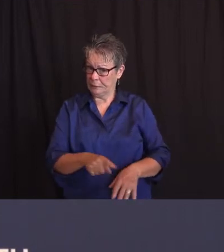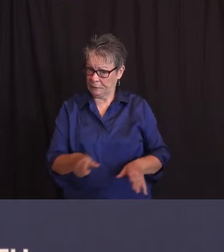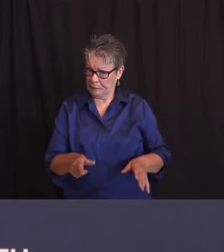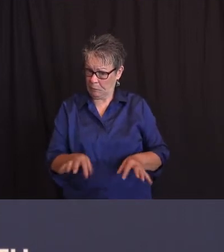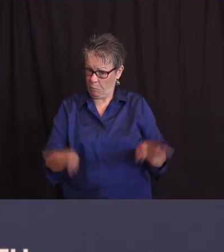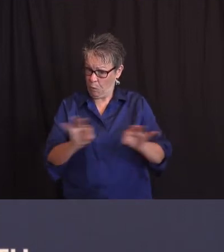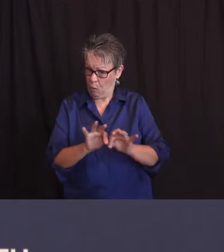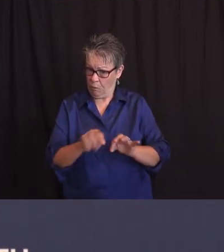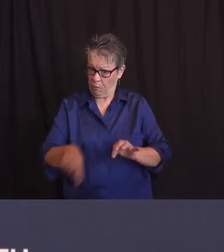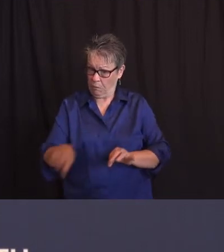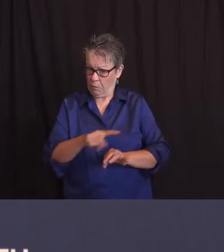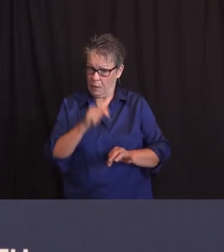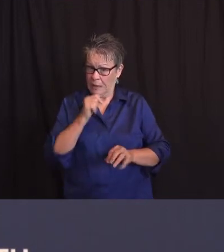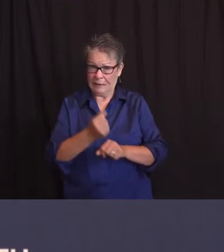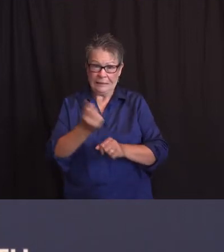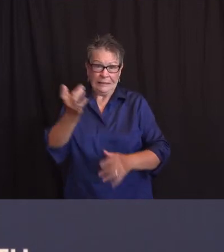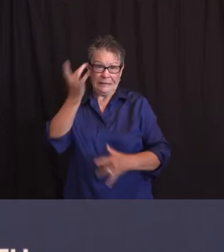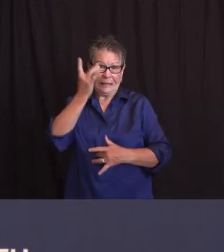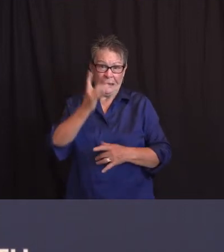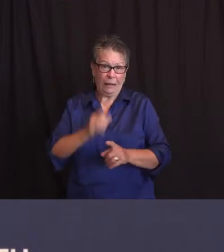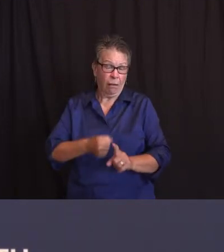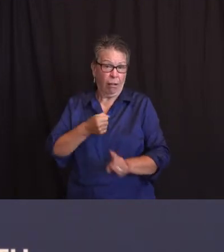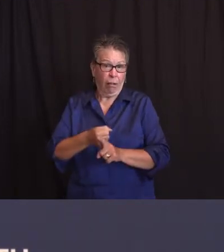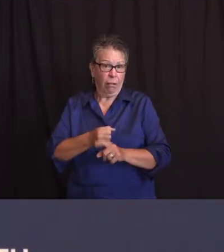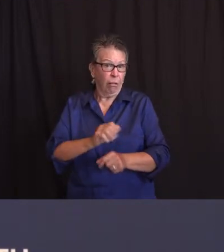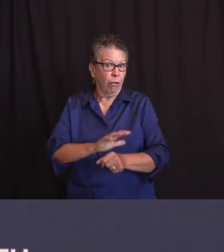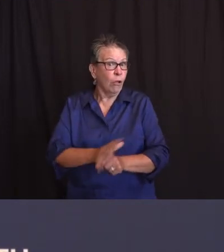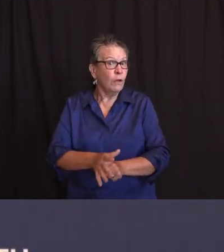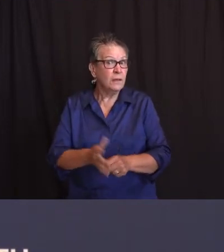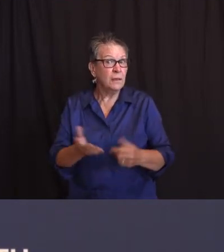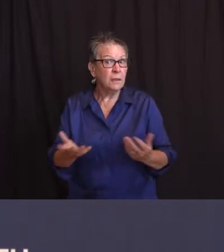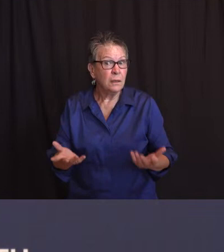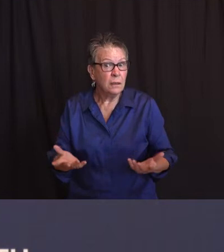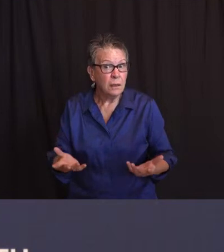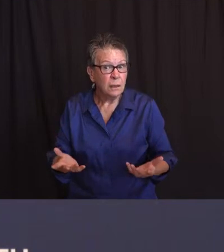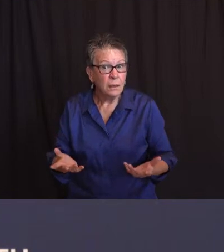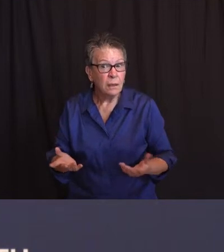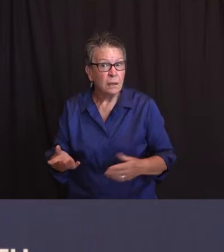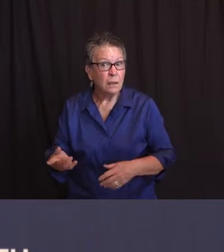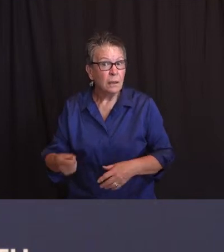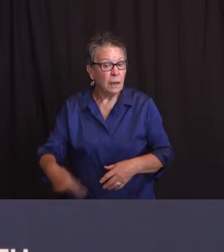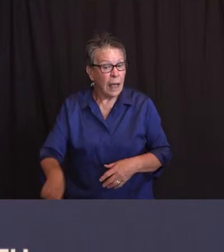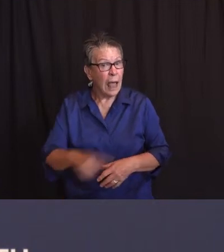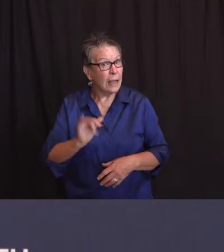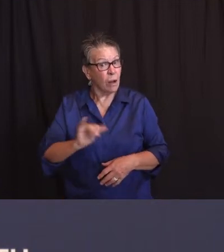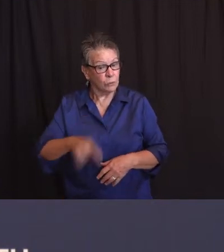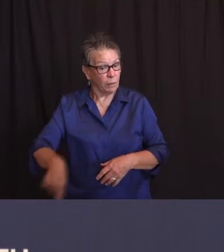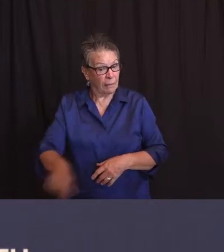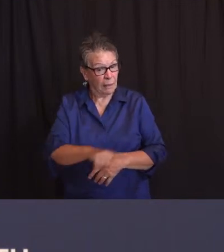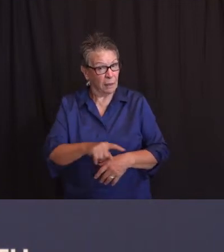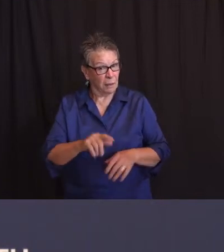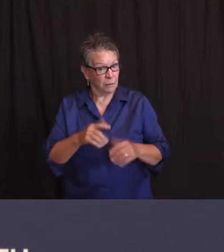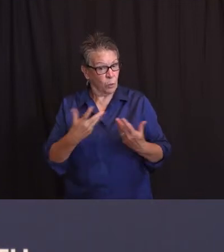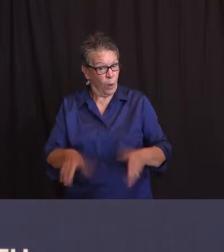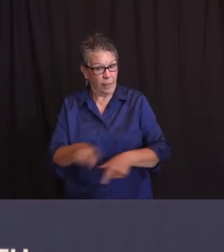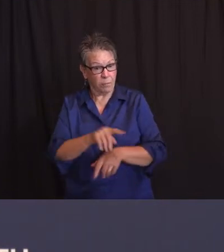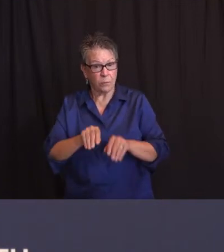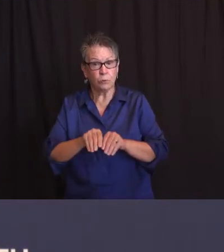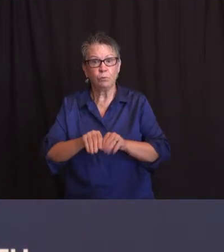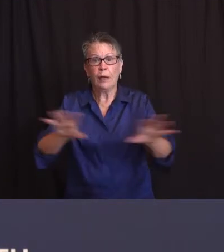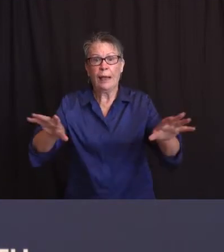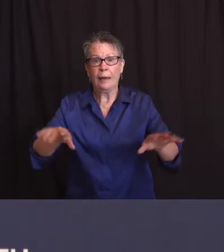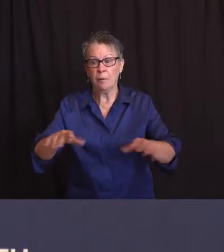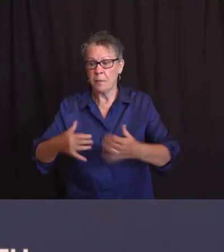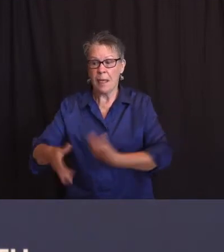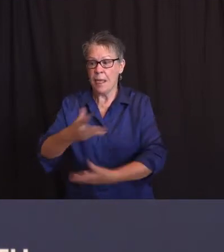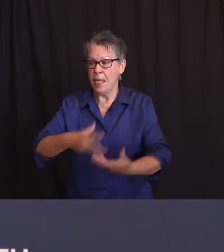south, and also transmission. Dave, the last thing on virtual. Assuming